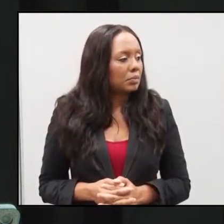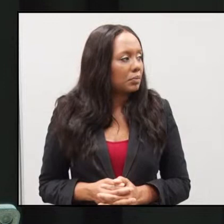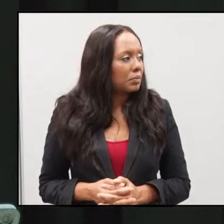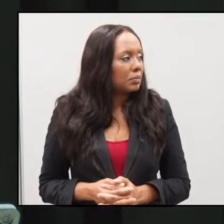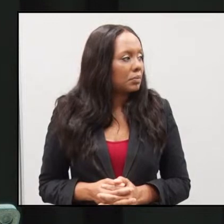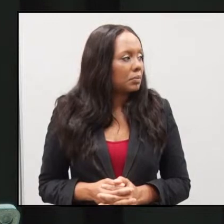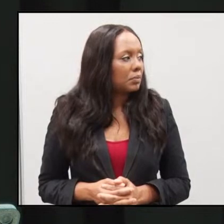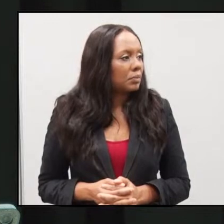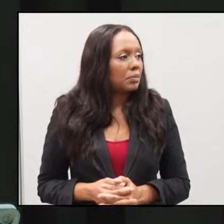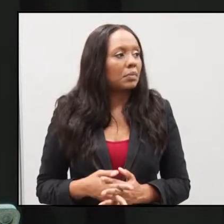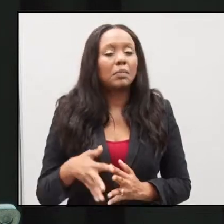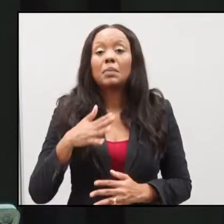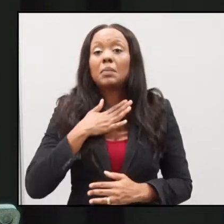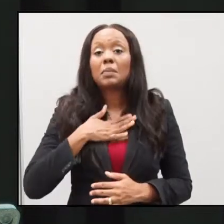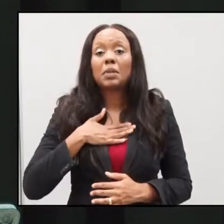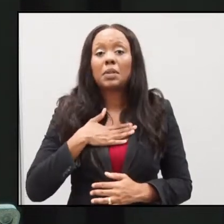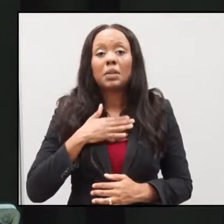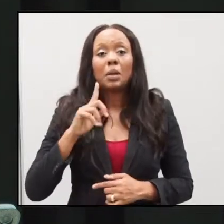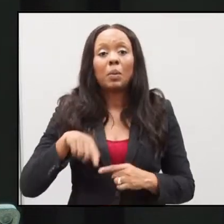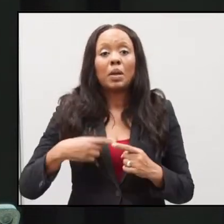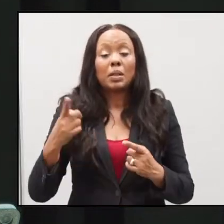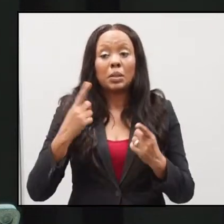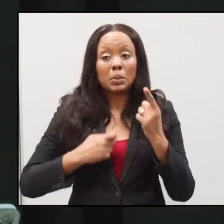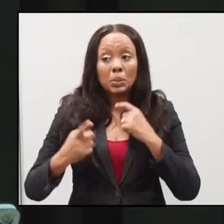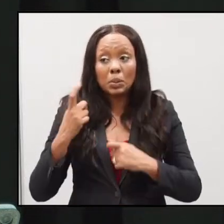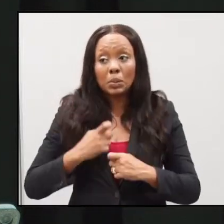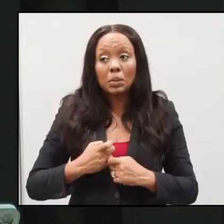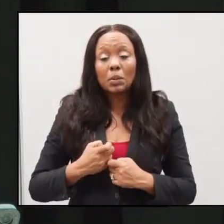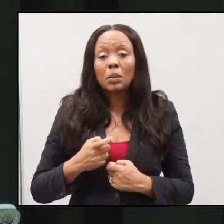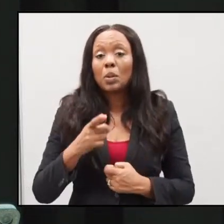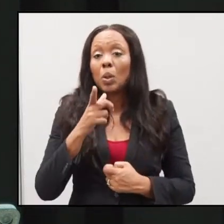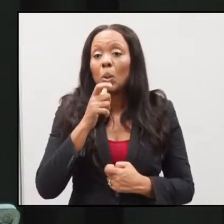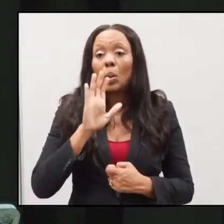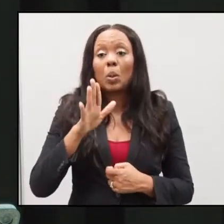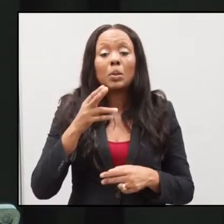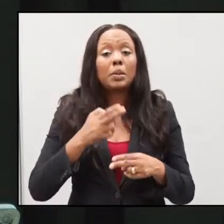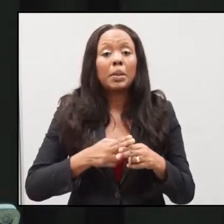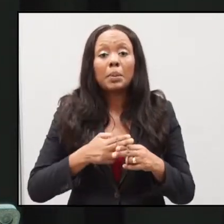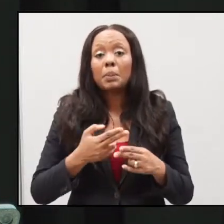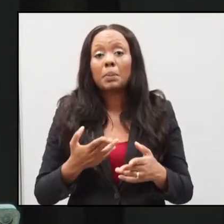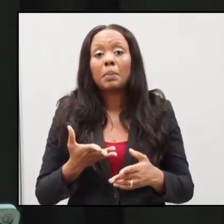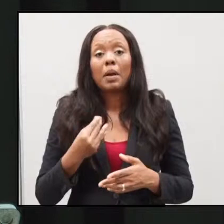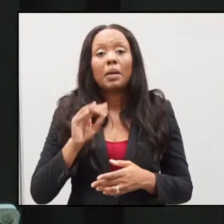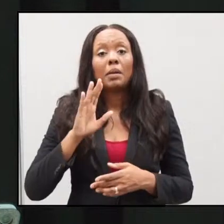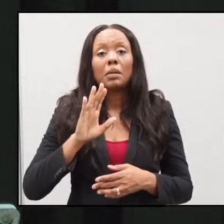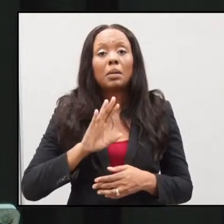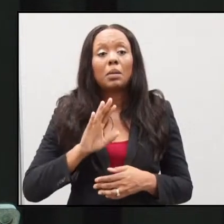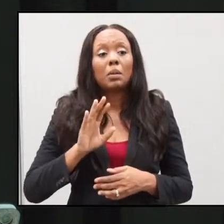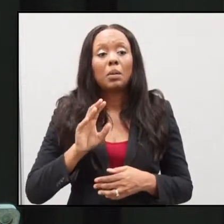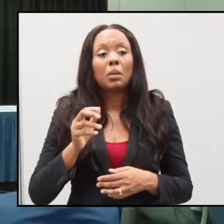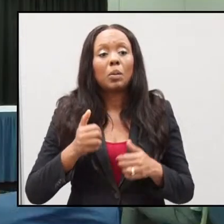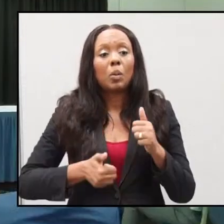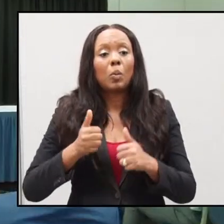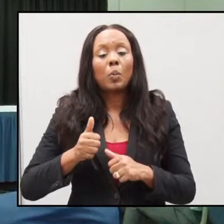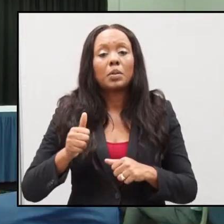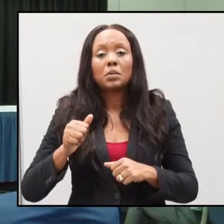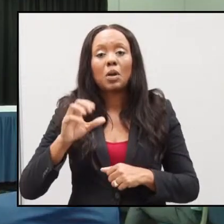please identify yourselves and the media house you're representing before posing your questions. Thank you.